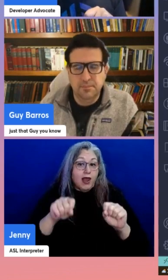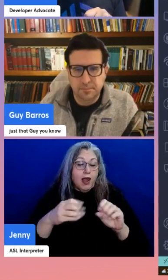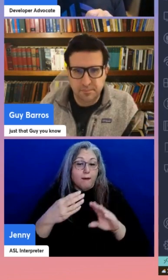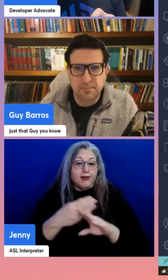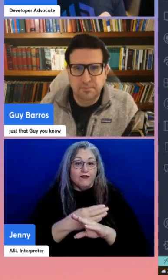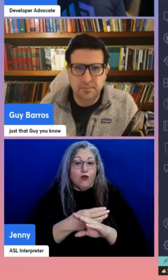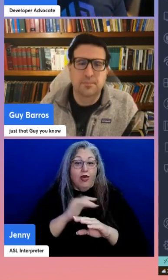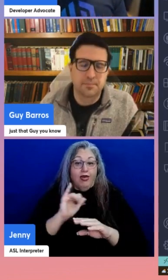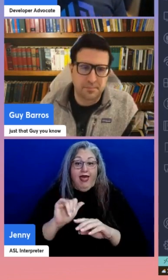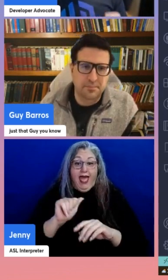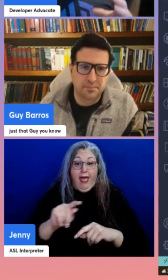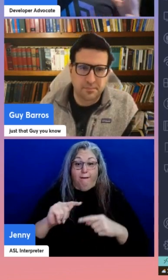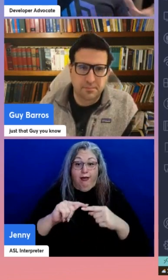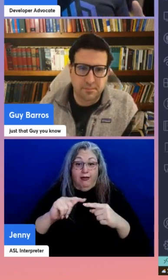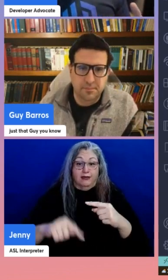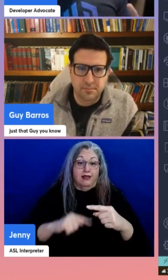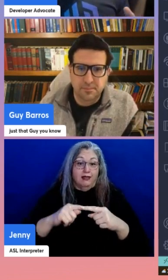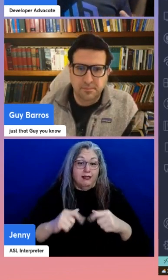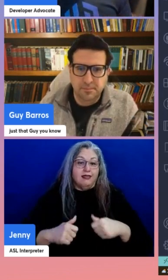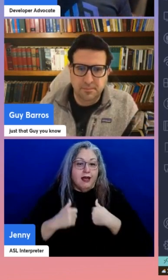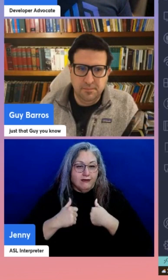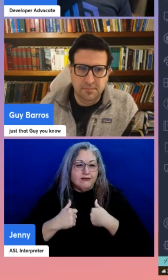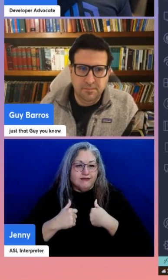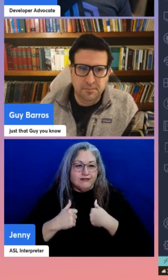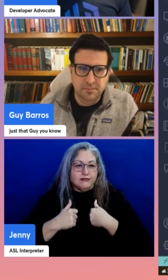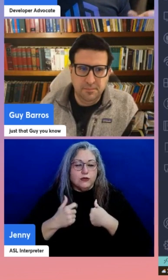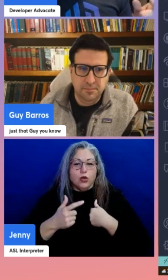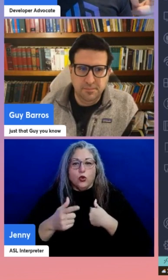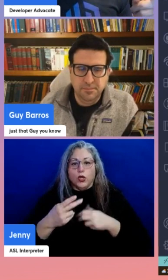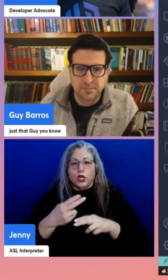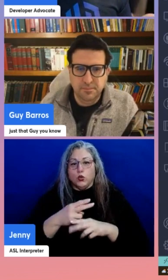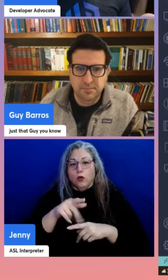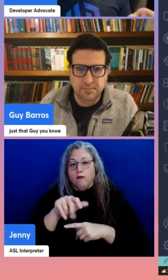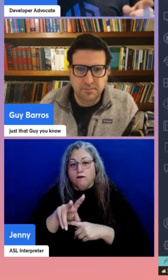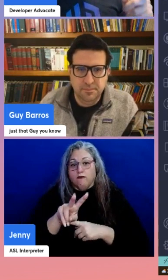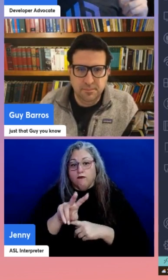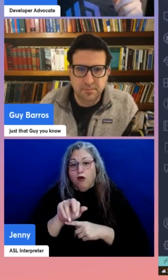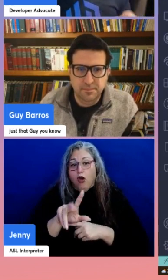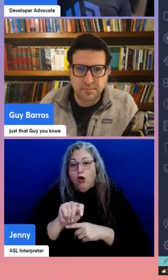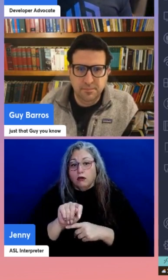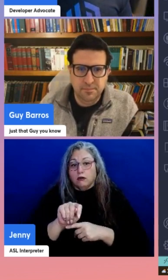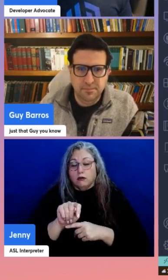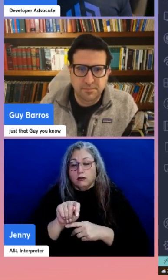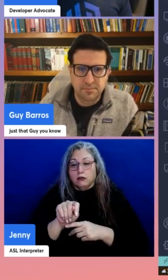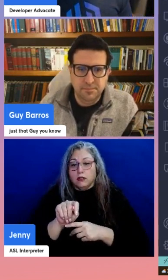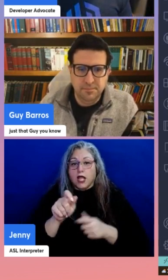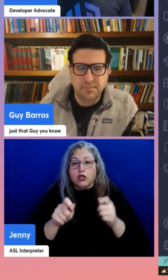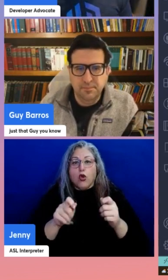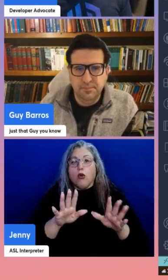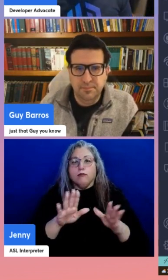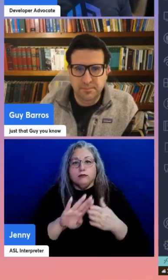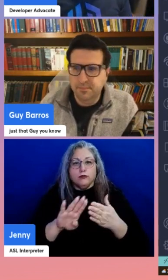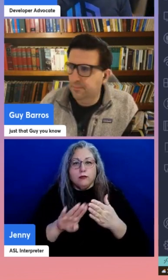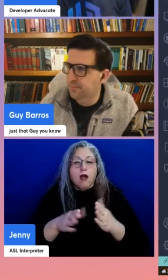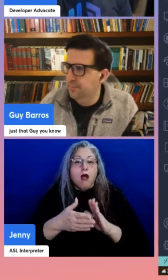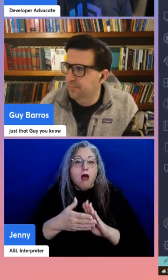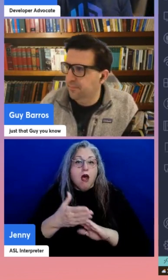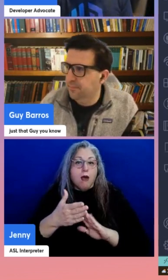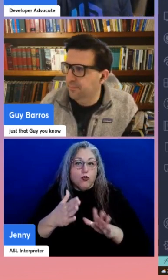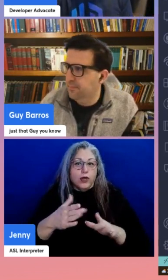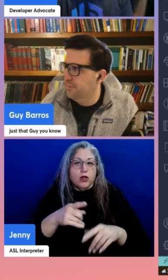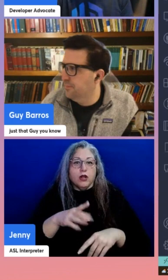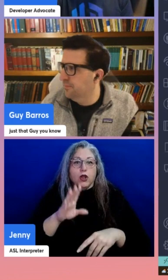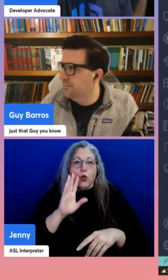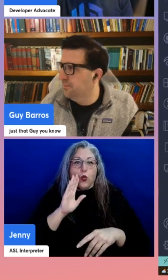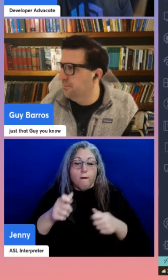cycle of the application. So we're going to use the Vault controller, the Vault operator. The Vault operator will manage fetching